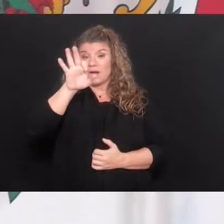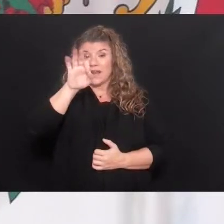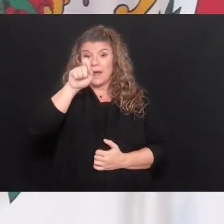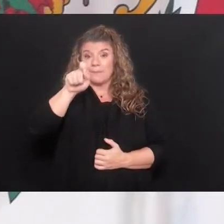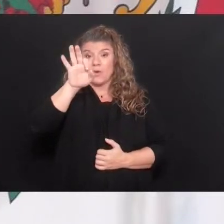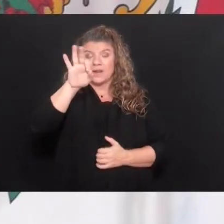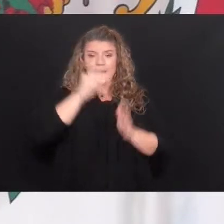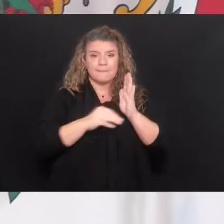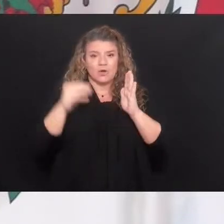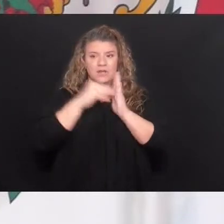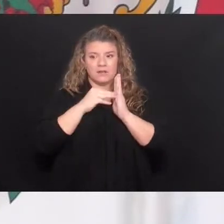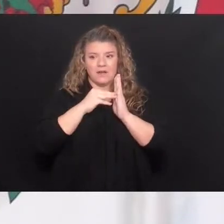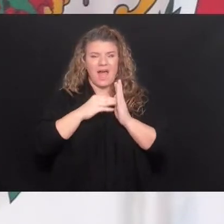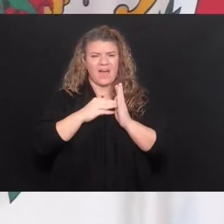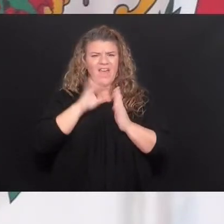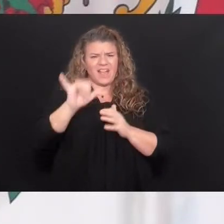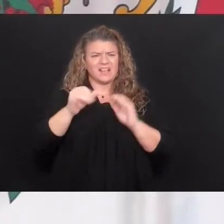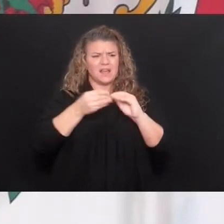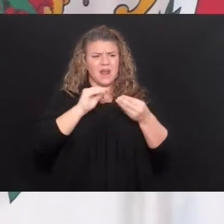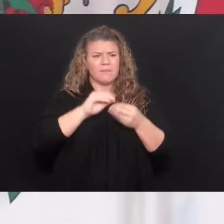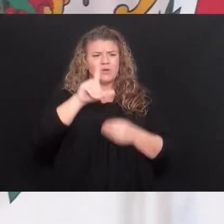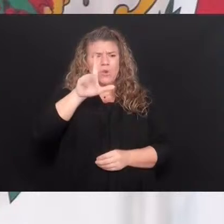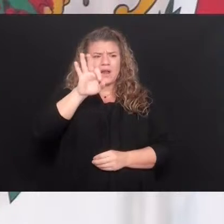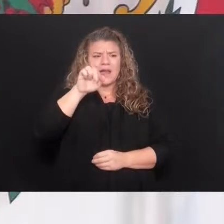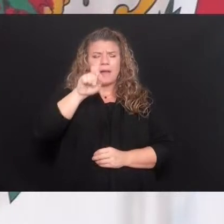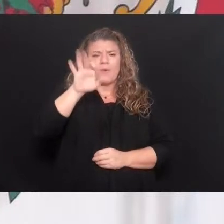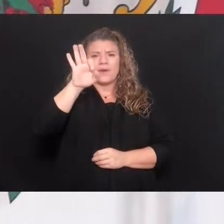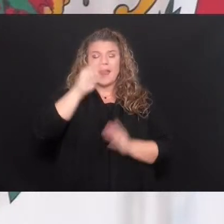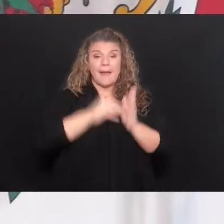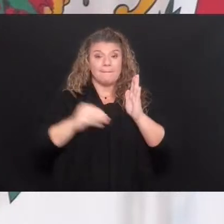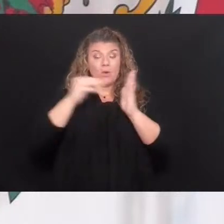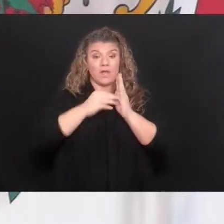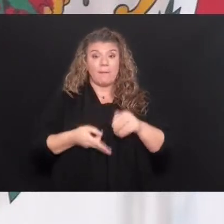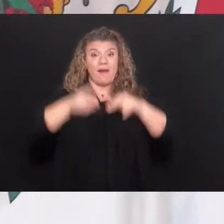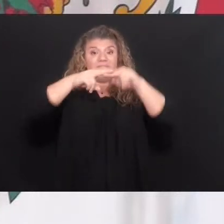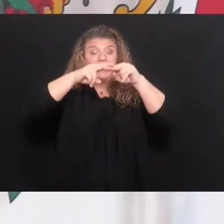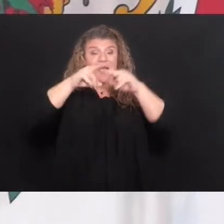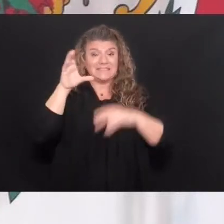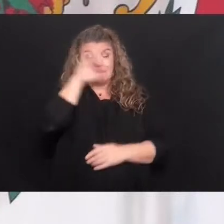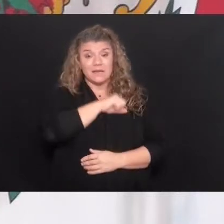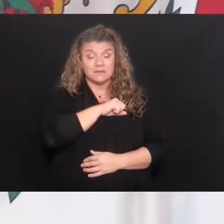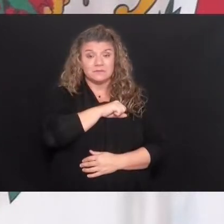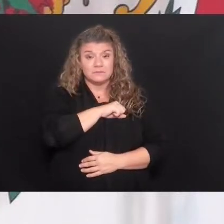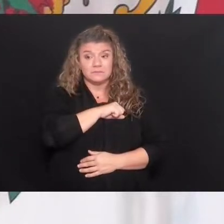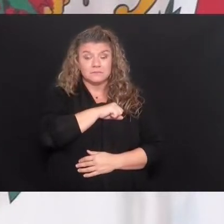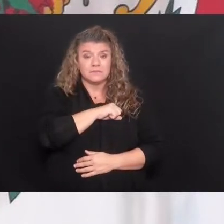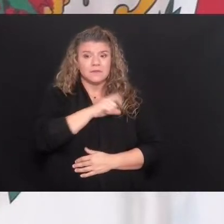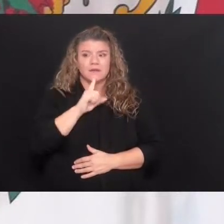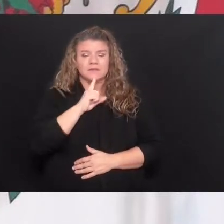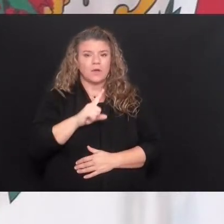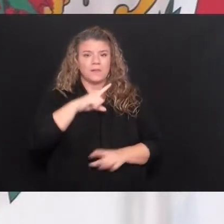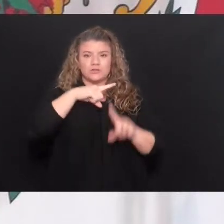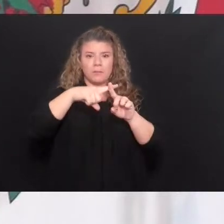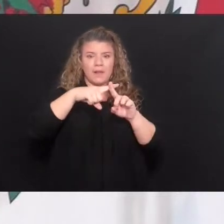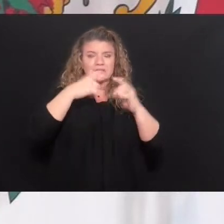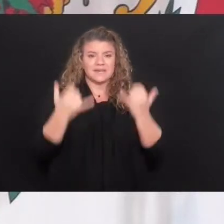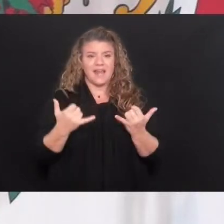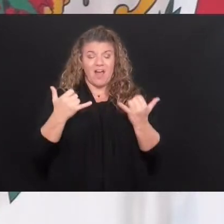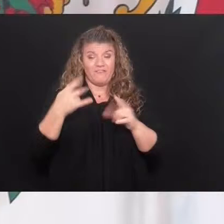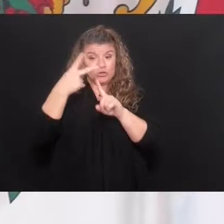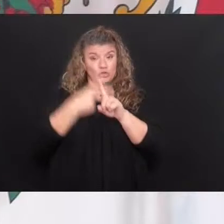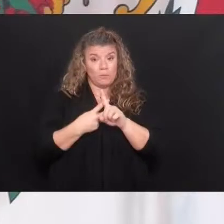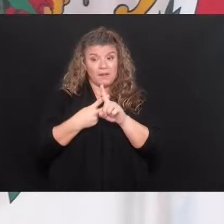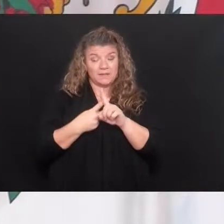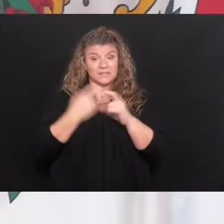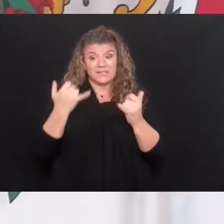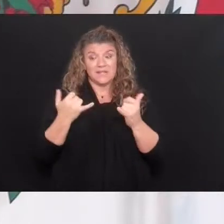29.9 million. I think that's the number, 29.9 million above estimate. And so the surplus now for 2 months is